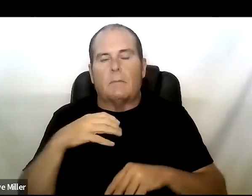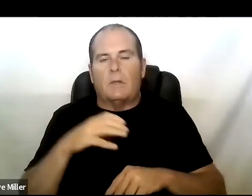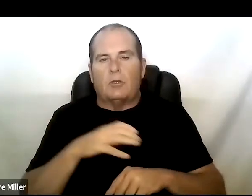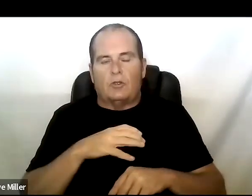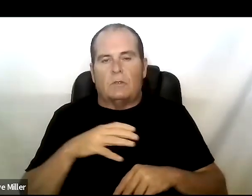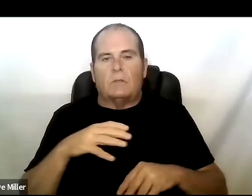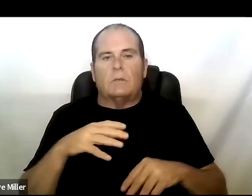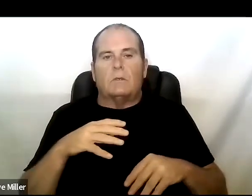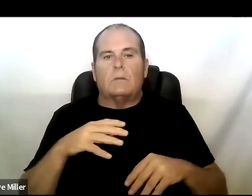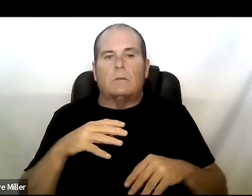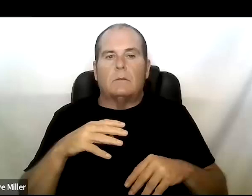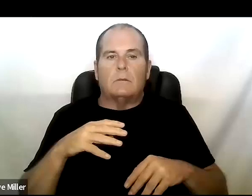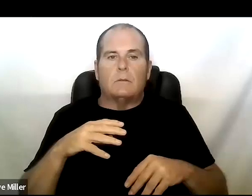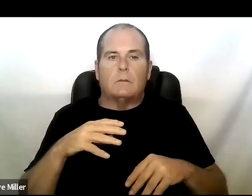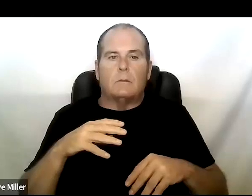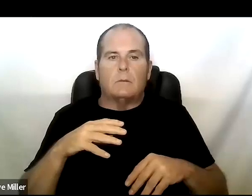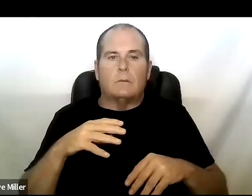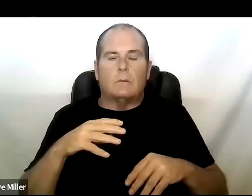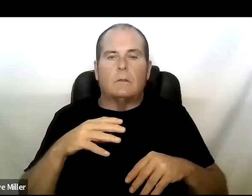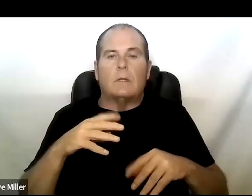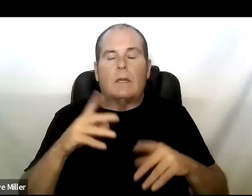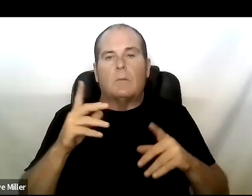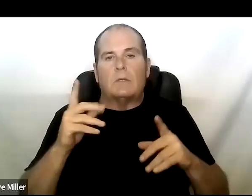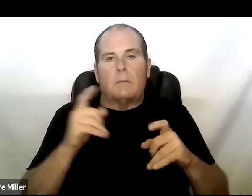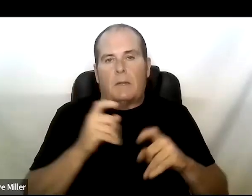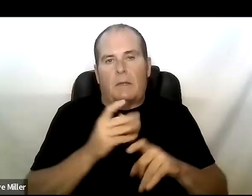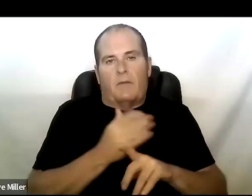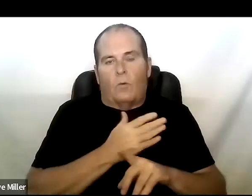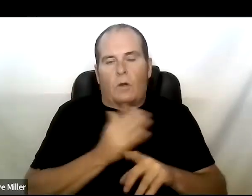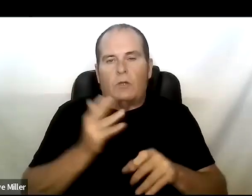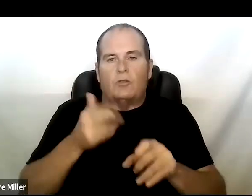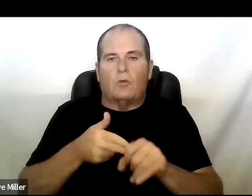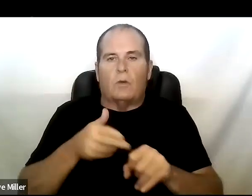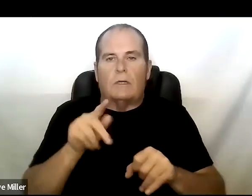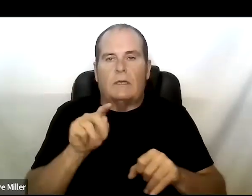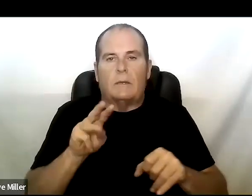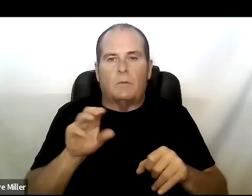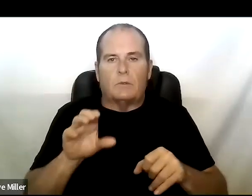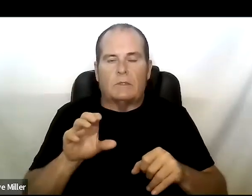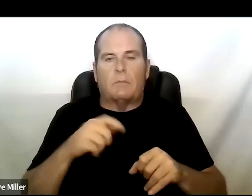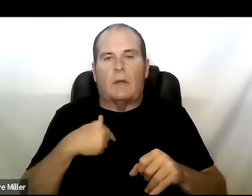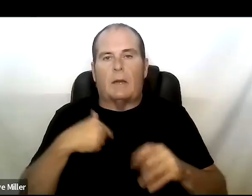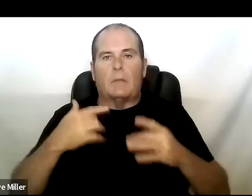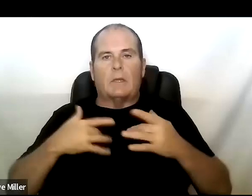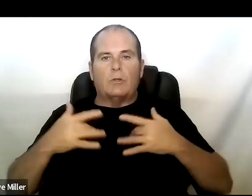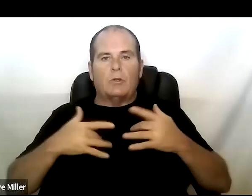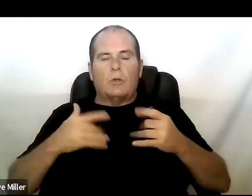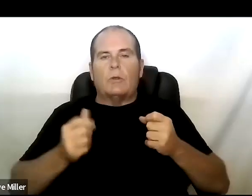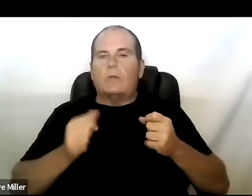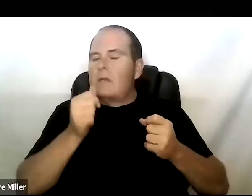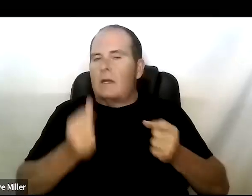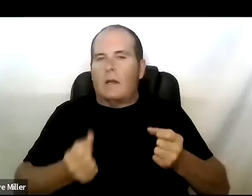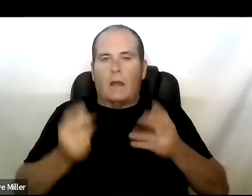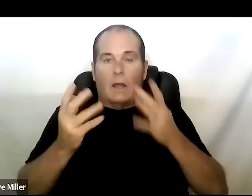even before it was folded under. But I am concerned that there is not a lot of